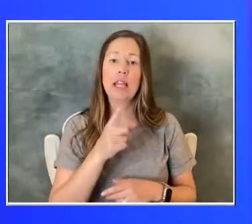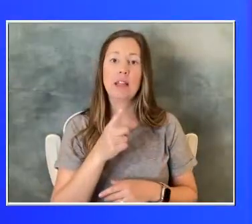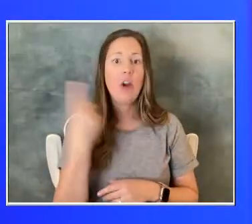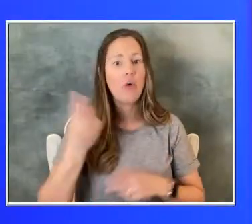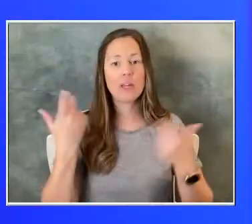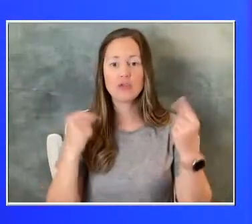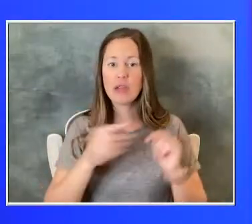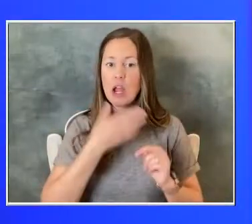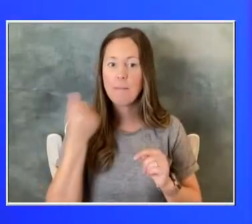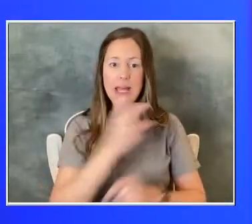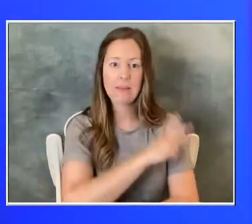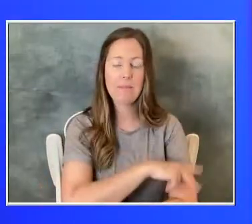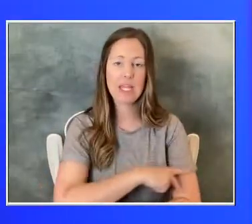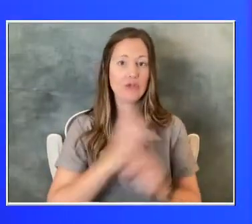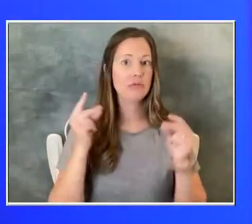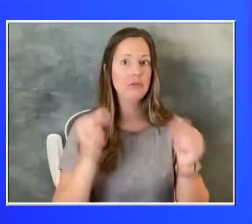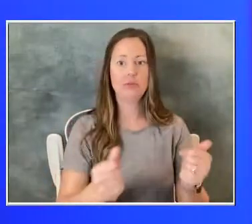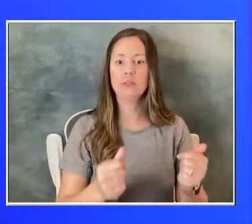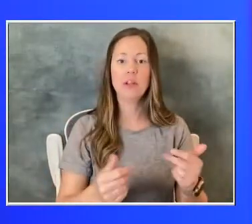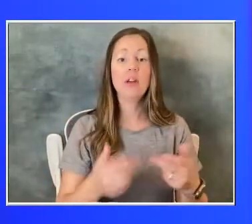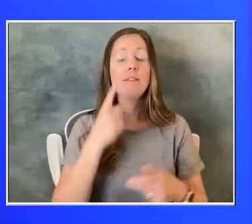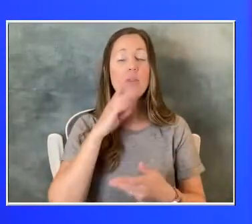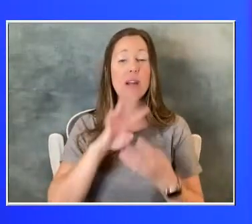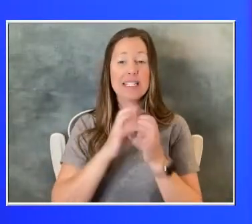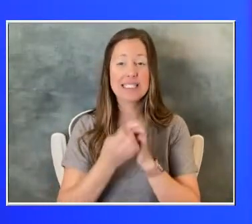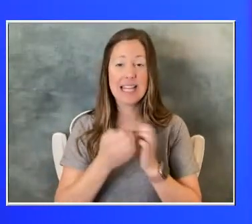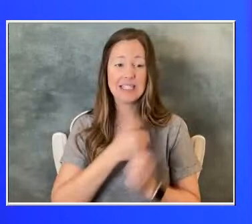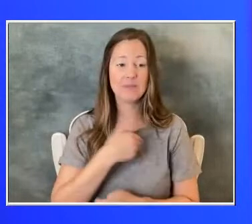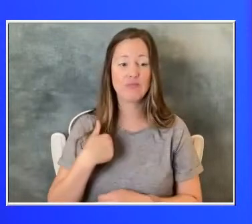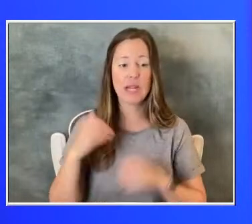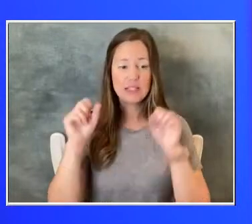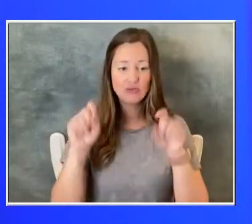And now for dense breast screening, if you're coming in for your regular